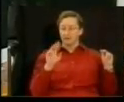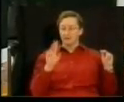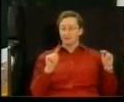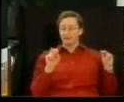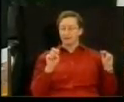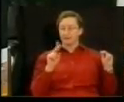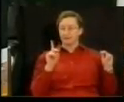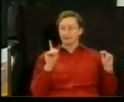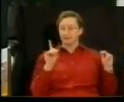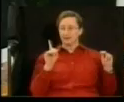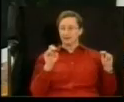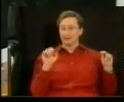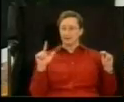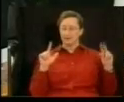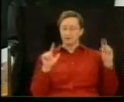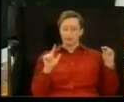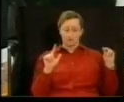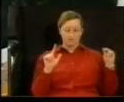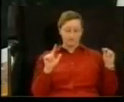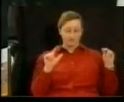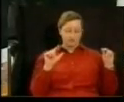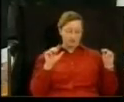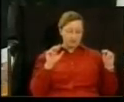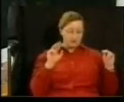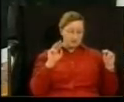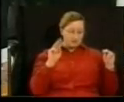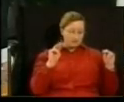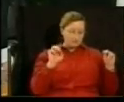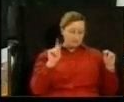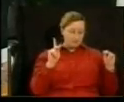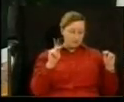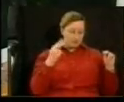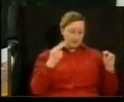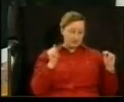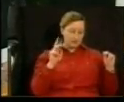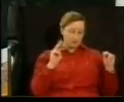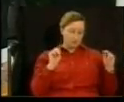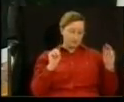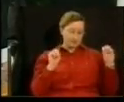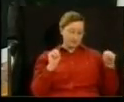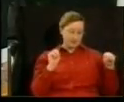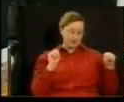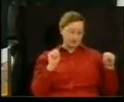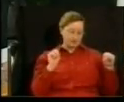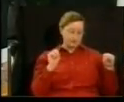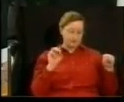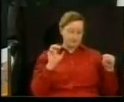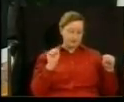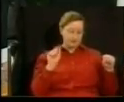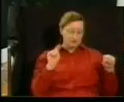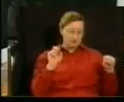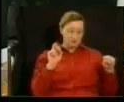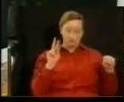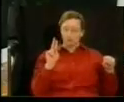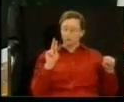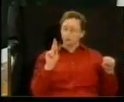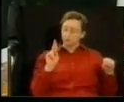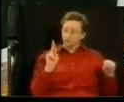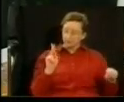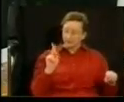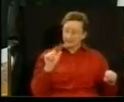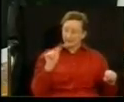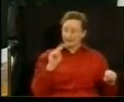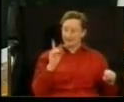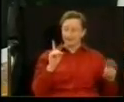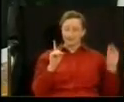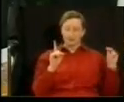No. Commissioner Mark Harmon, Yes. Commissioner Strickland, No. Commissioner Jordan.